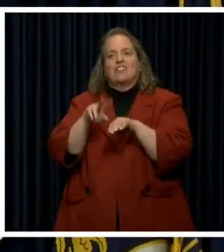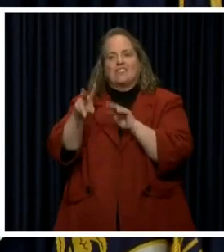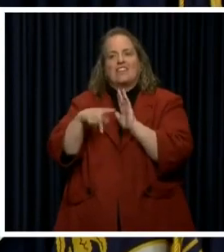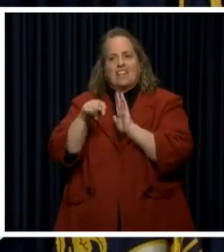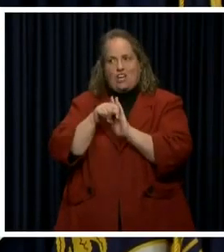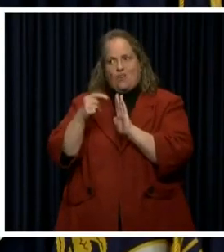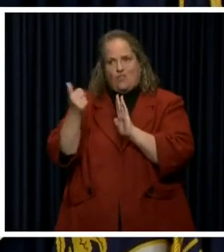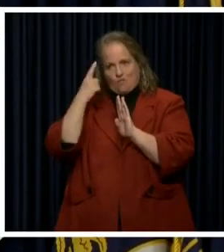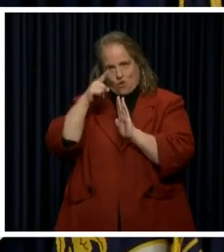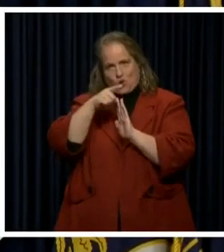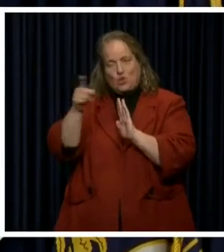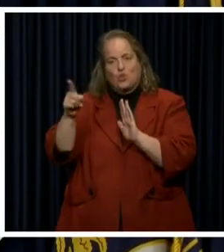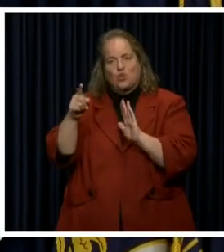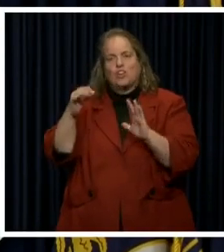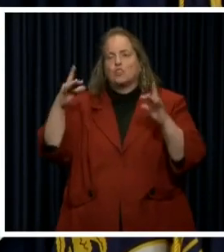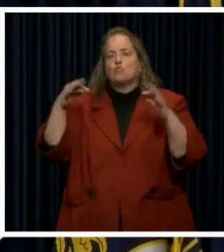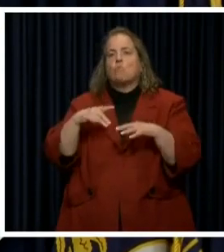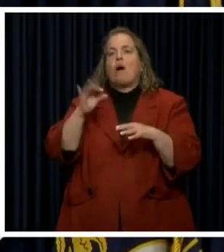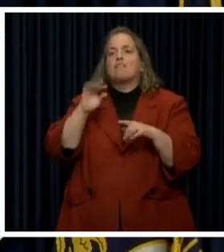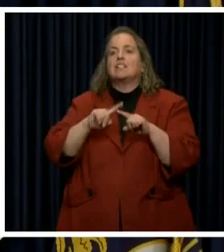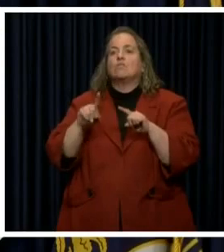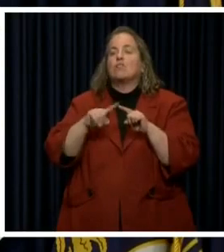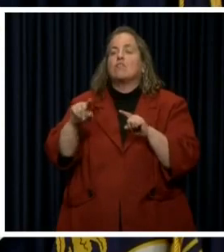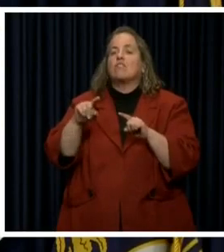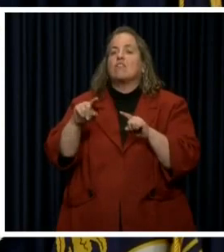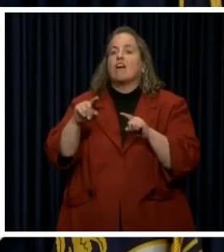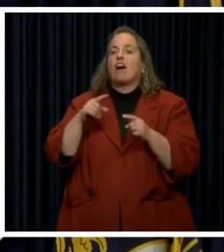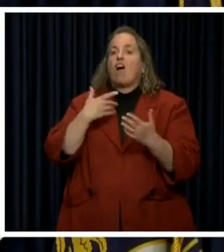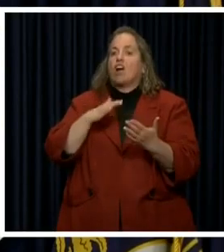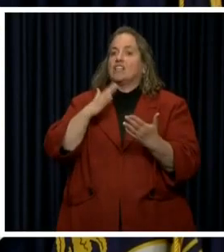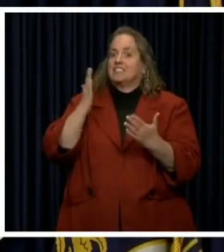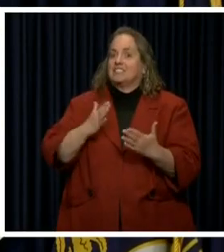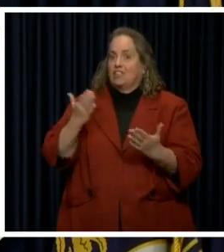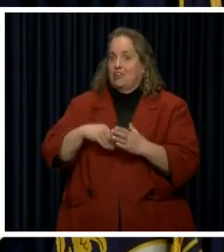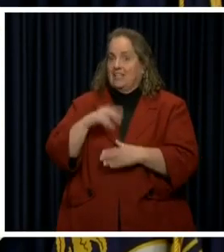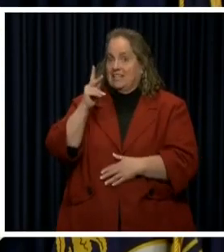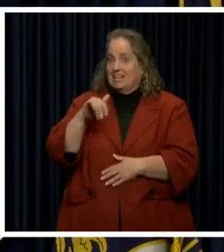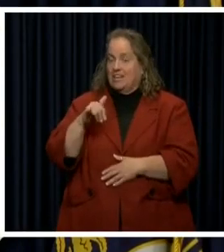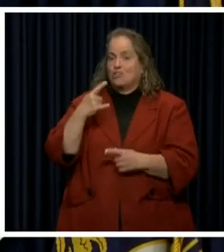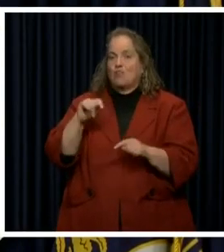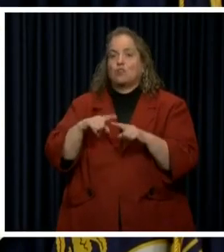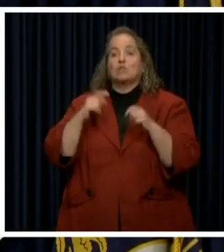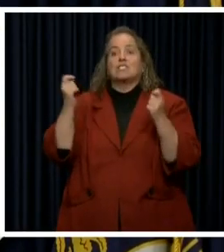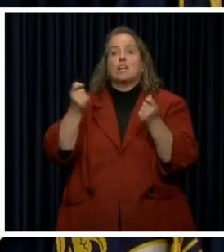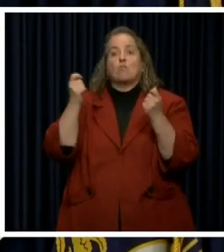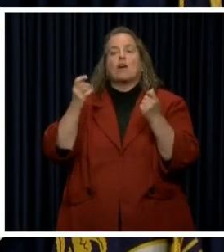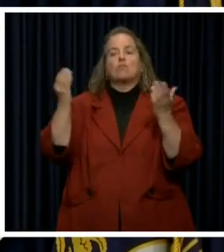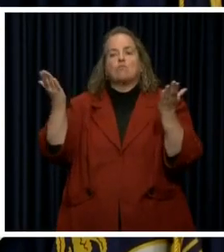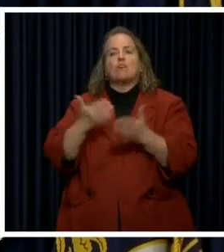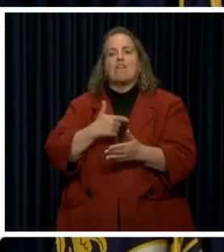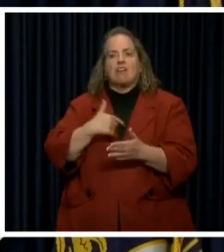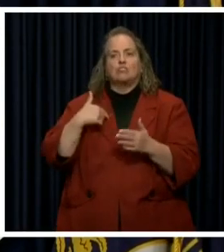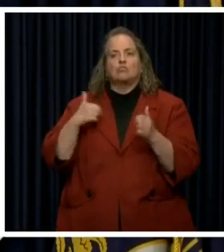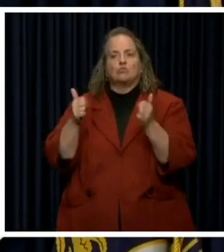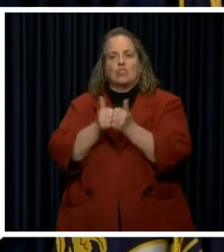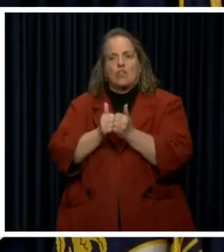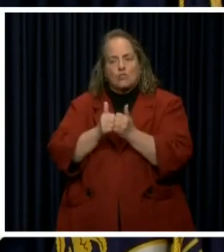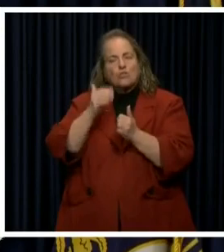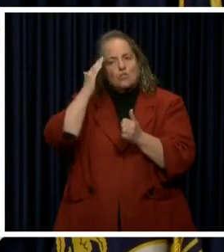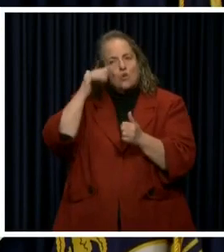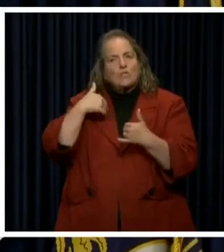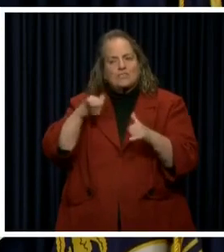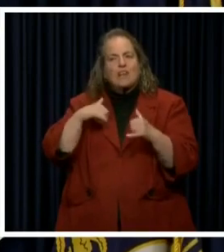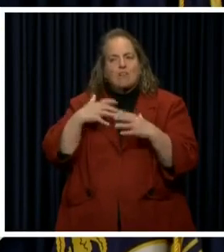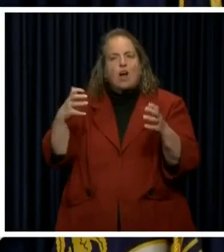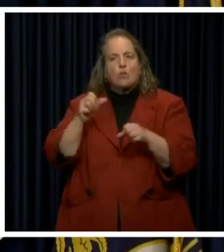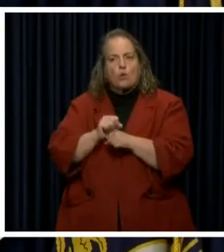you. That's a compilation by some artists here in Kentucky trying to celebrate and bring us together, knowing that we still got a